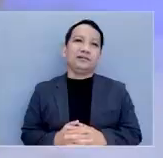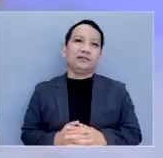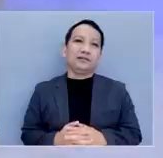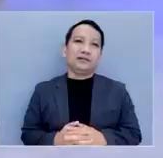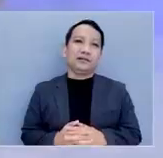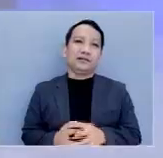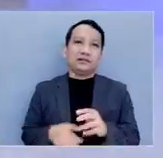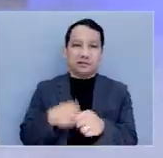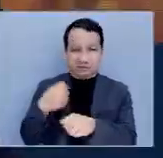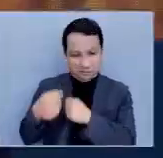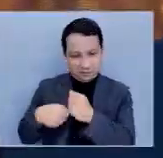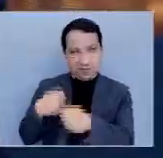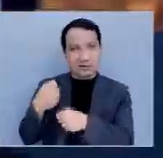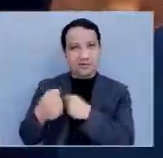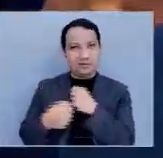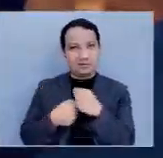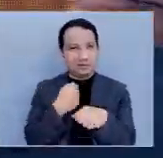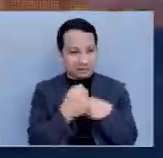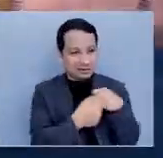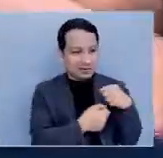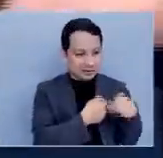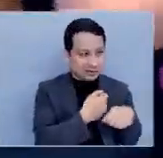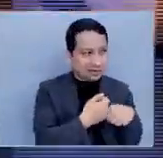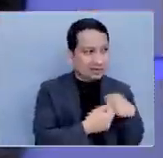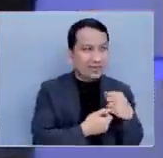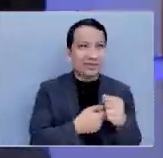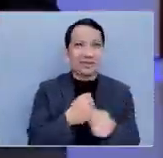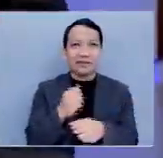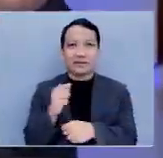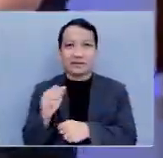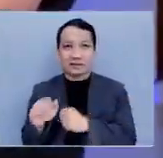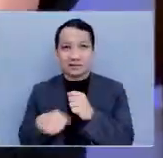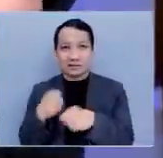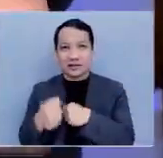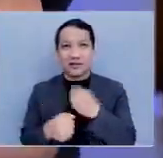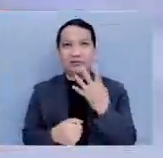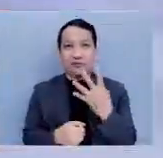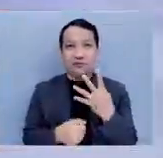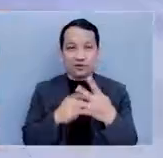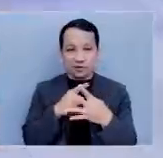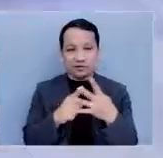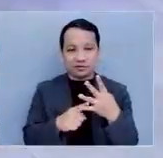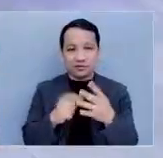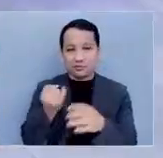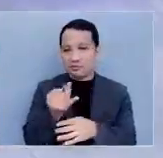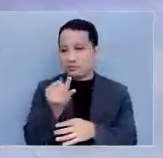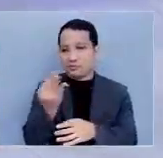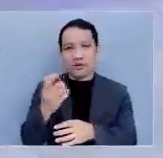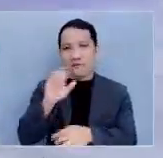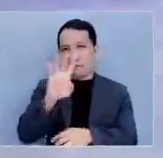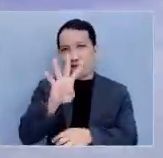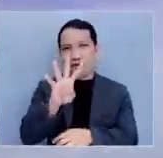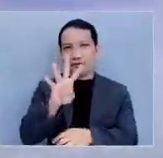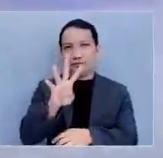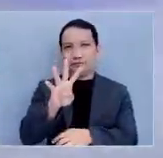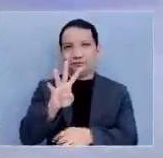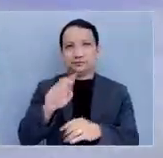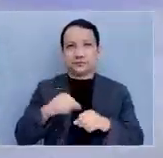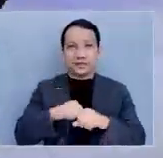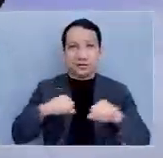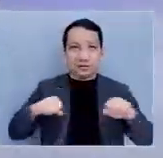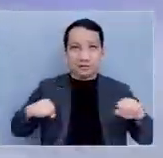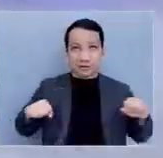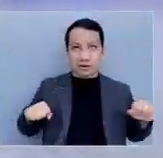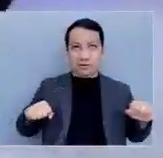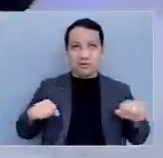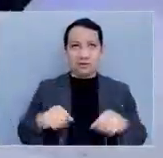it. Roll. Three roll. And four. Four counts though. And then after that, chest pump. My One,